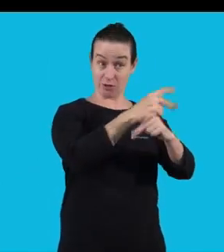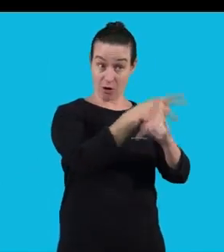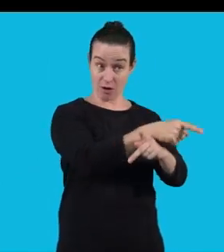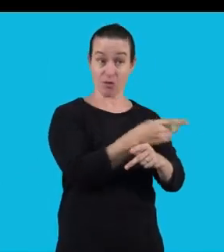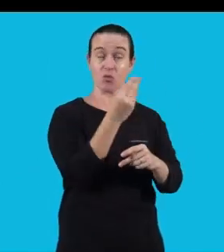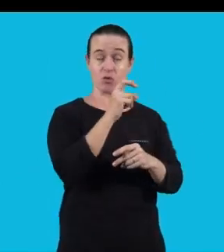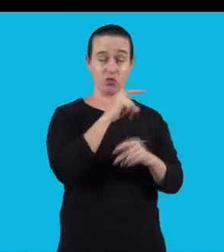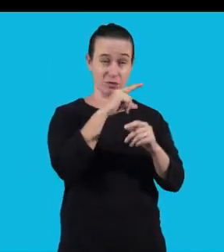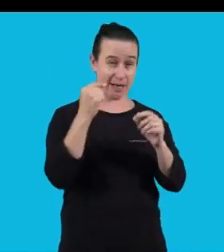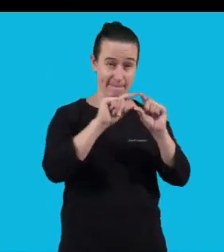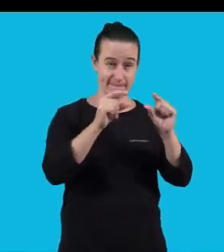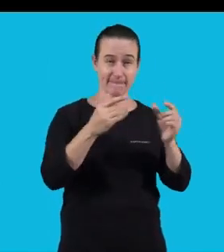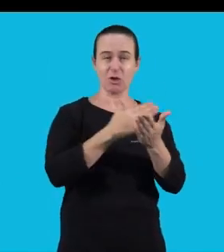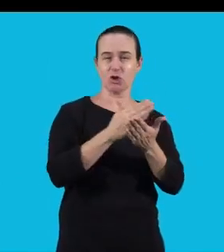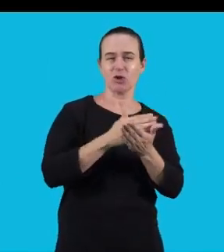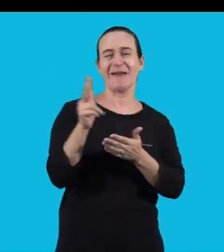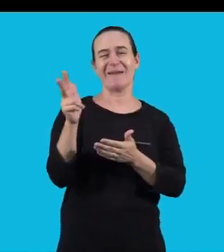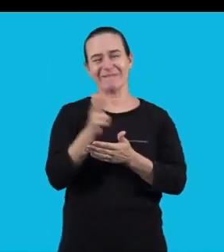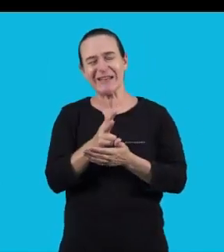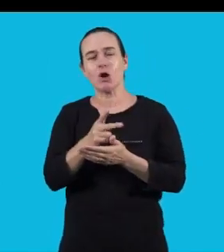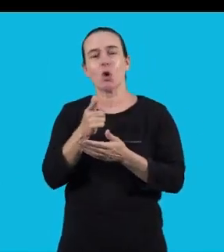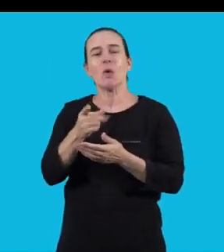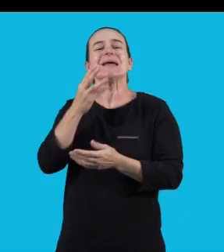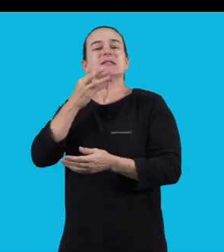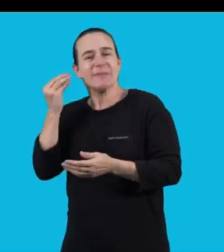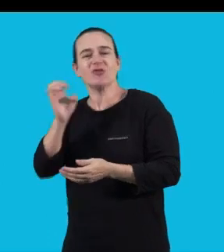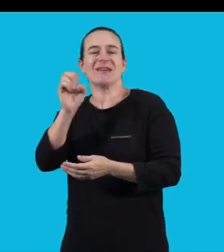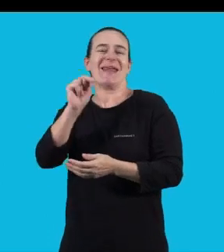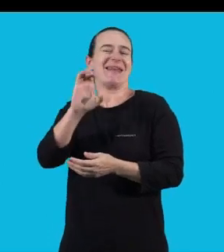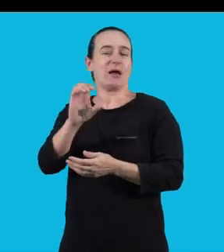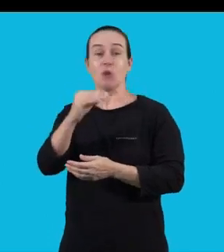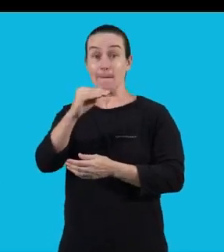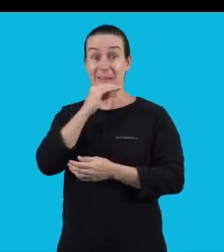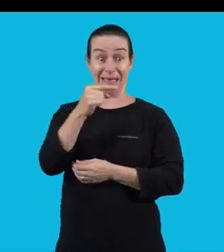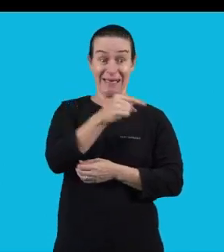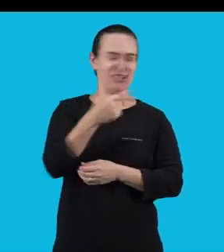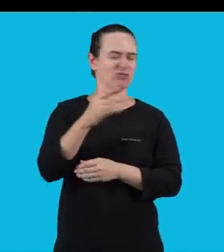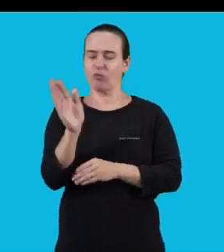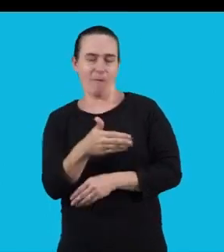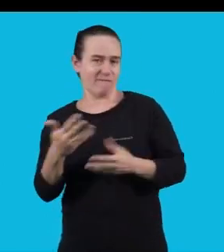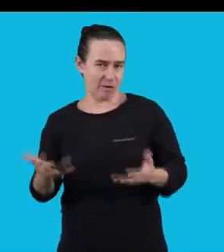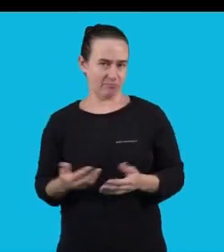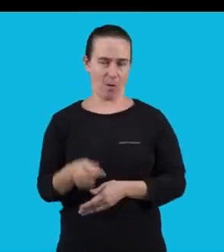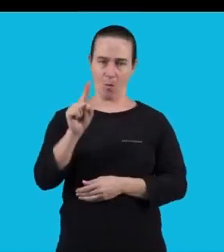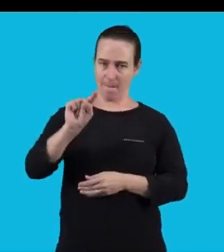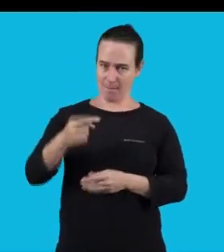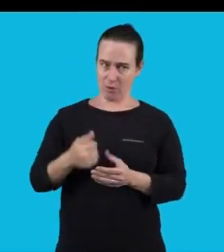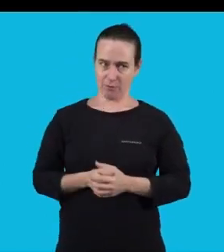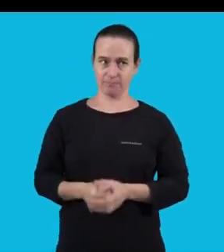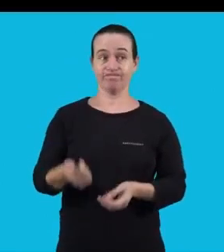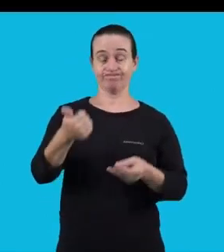username shared a video of a gadget encountered, so avoiding the pronoun completely, for 1